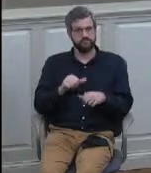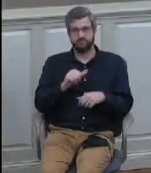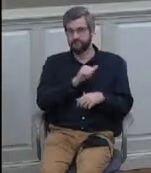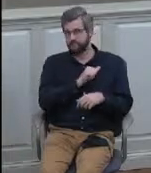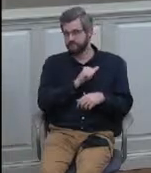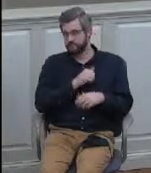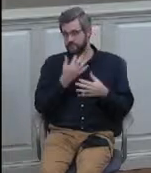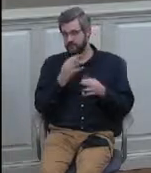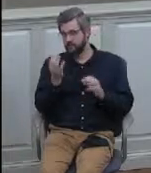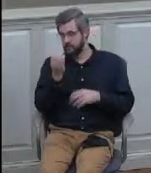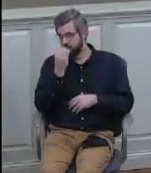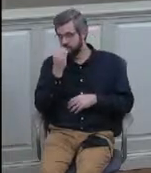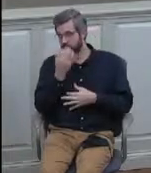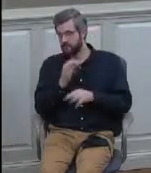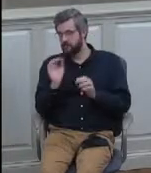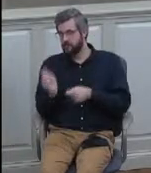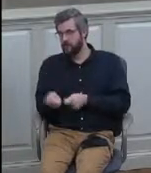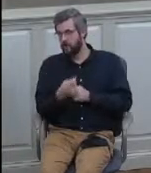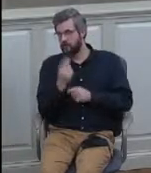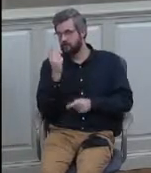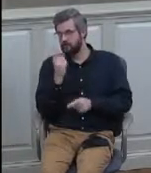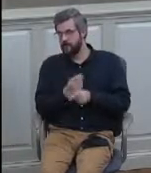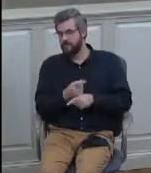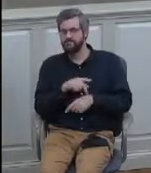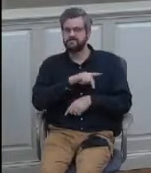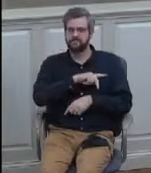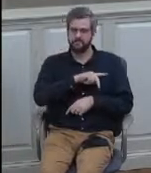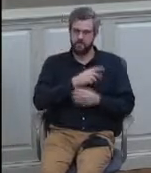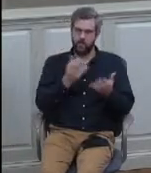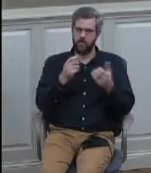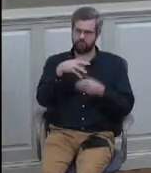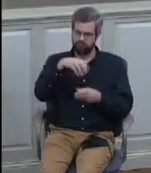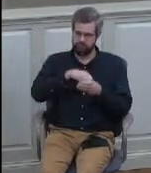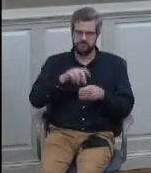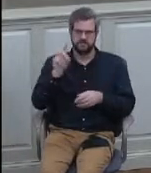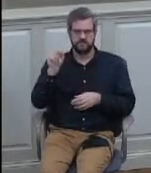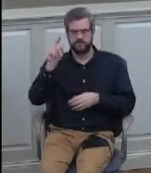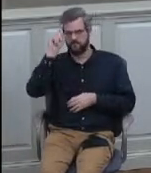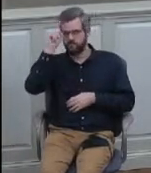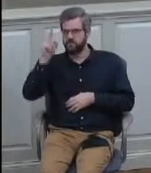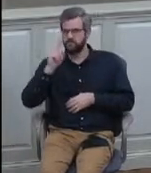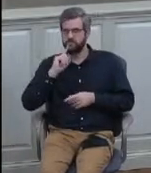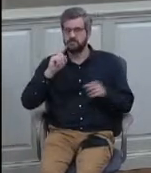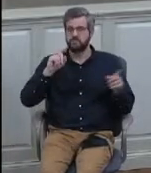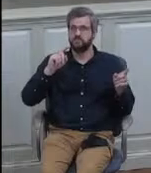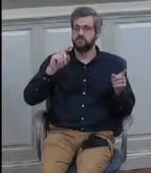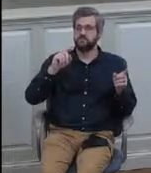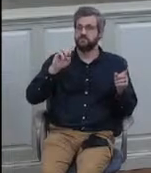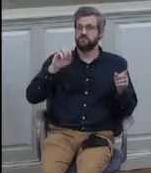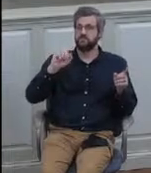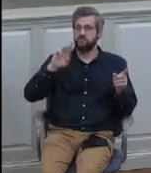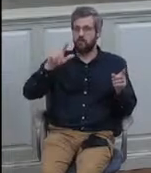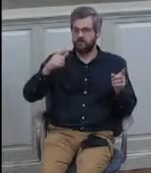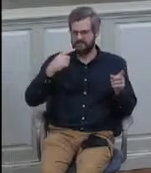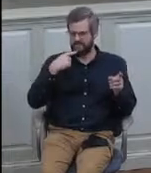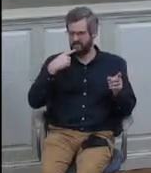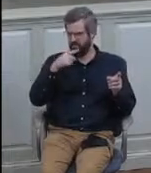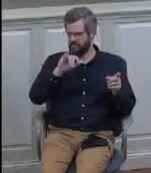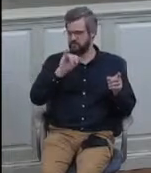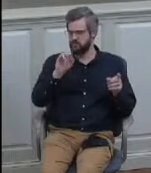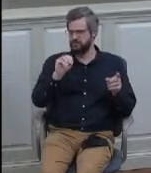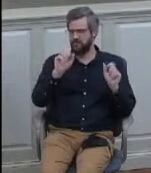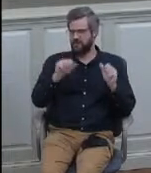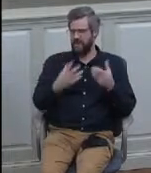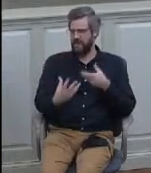golf, right? We certainly want you to. Yeah. Absolutely. Well, and there's all kinds of things that Jim can add, and we, you know,